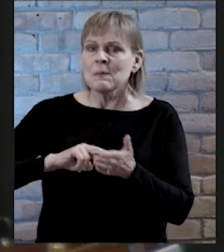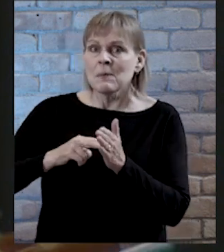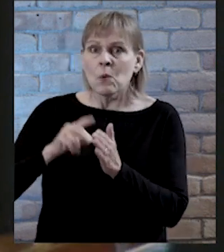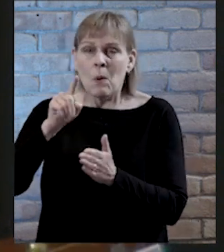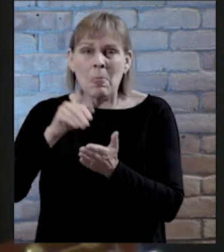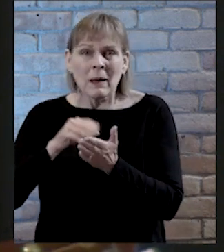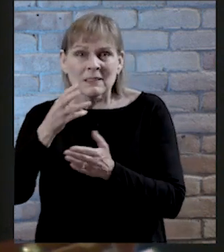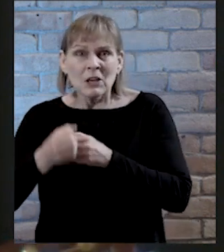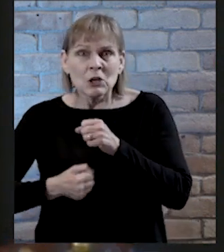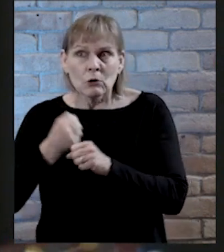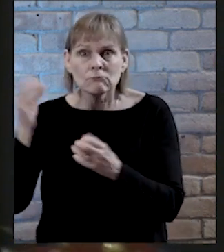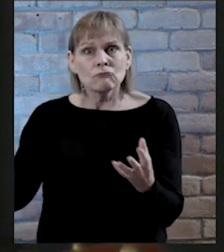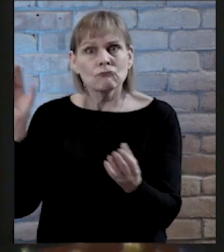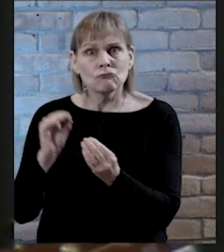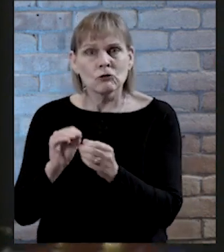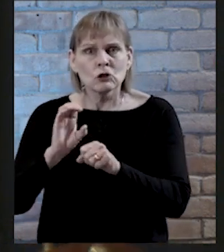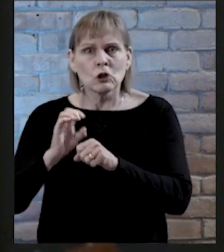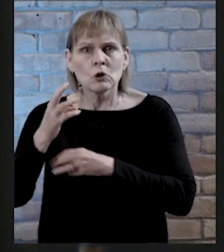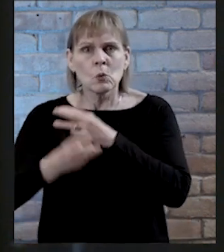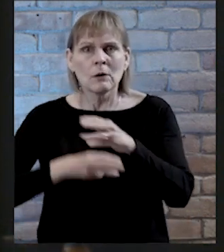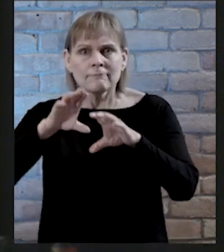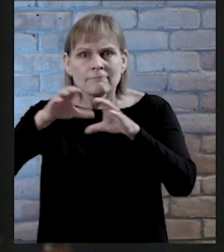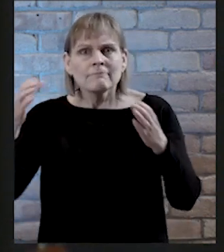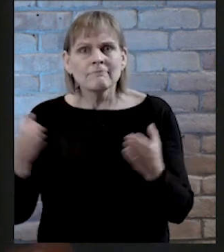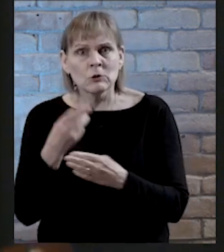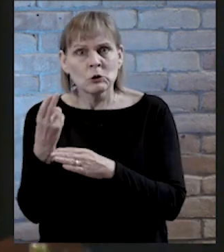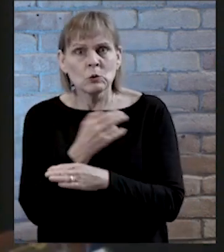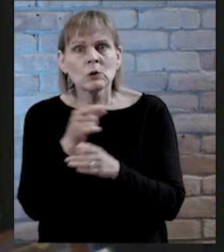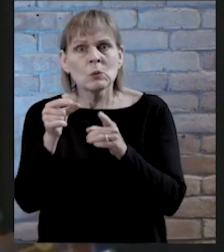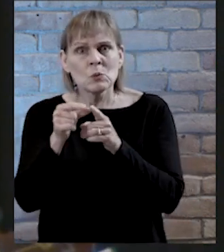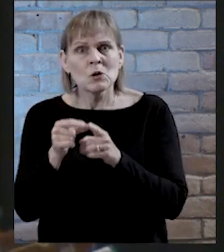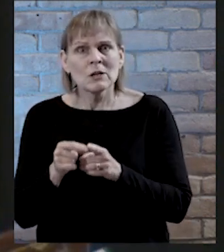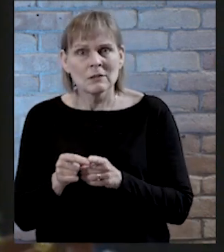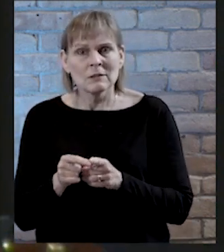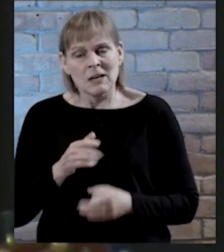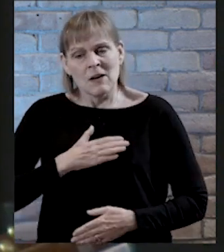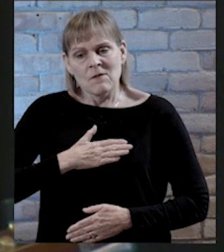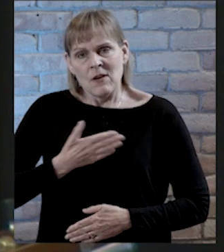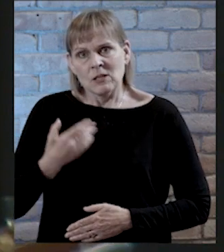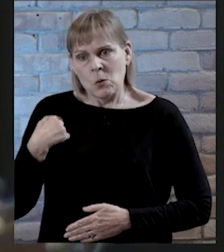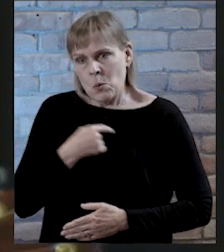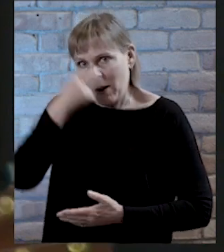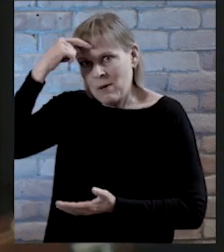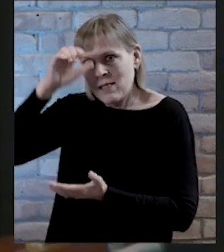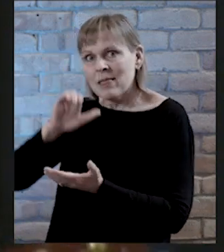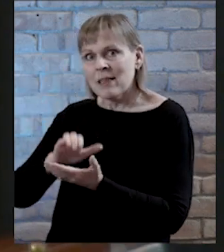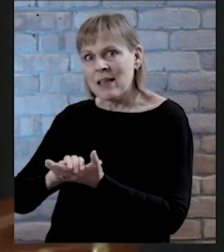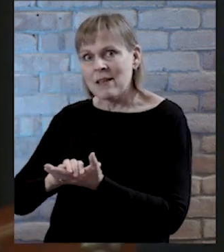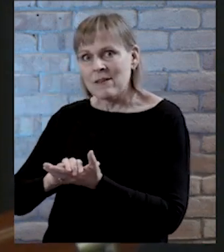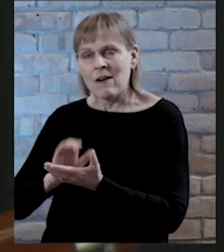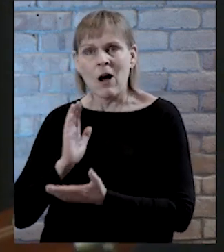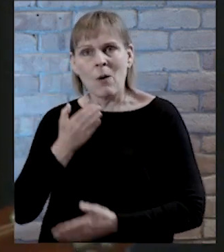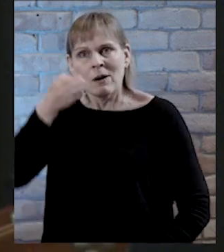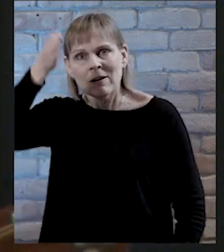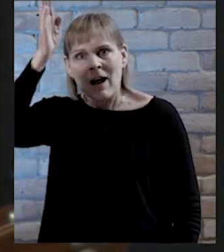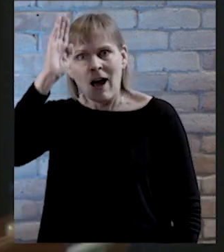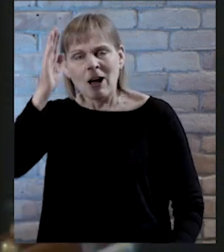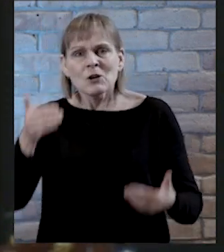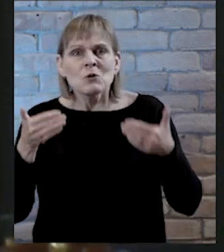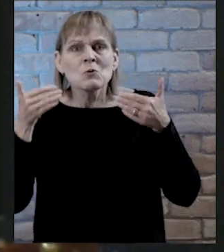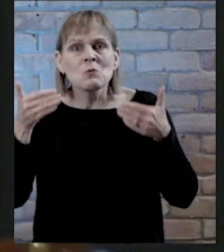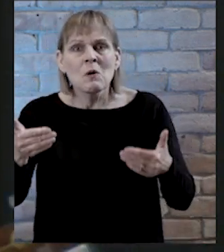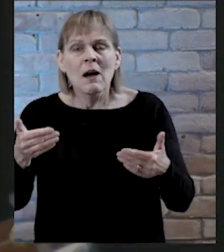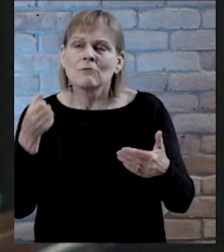for 1600 years, the church across the world has used these words to confess what we believe about our God. Let's